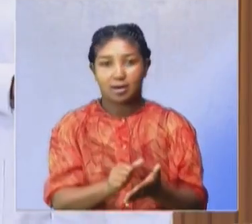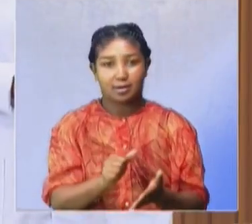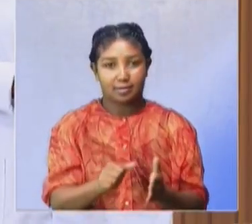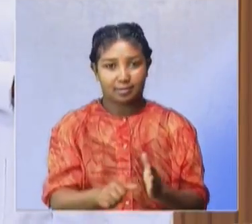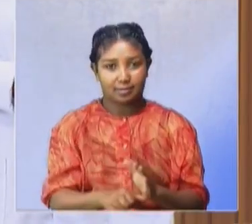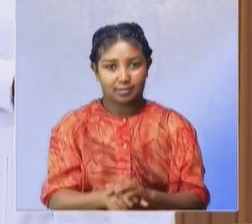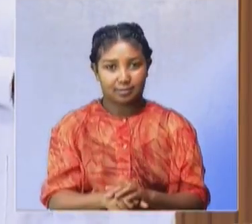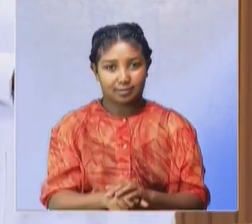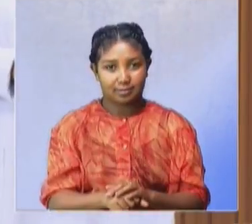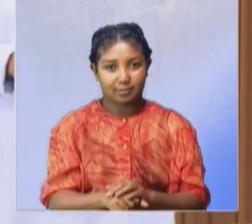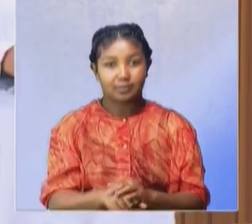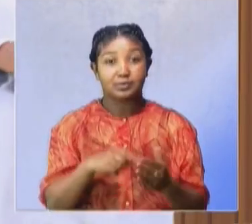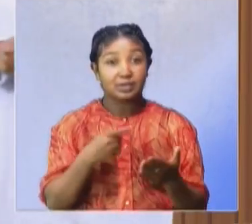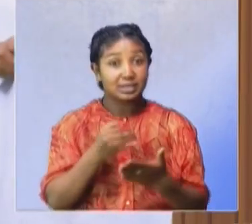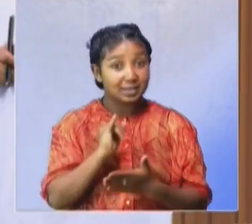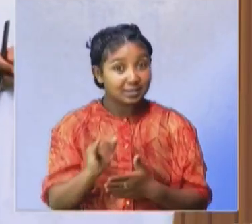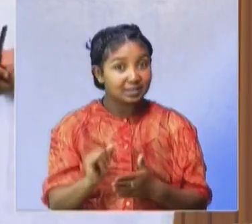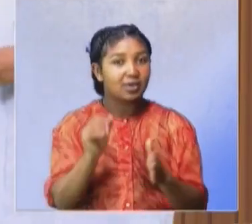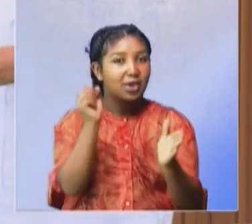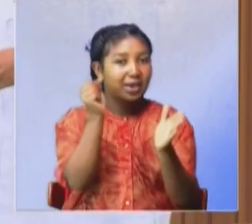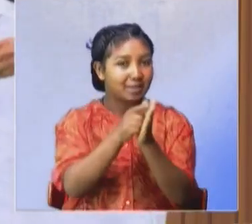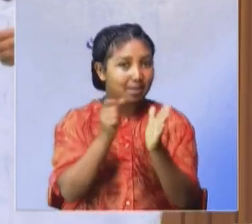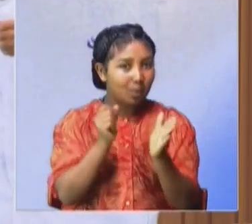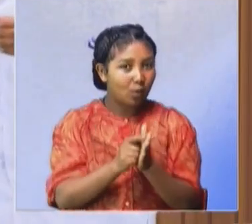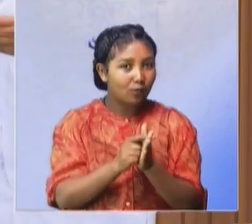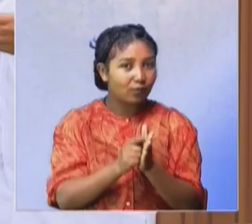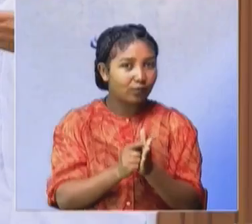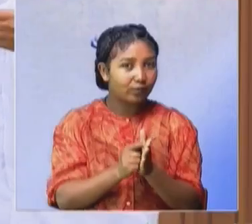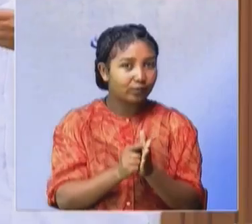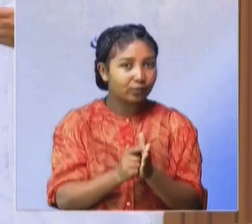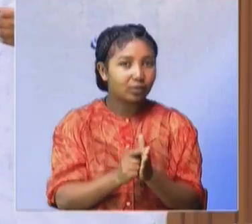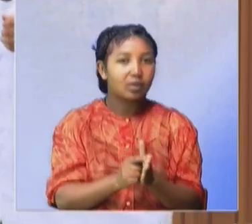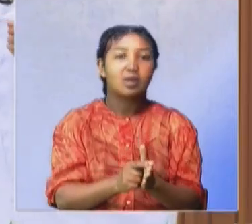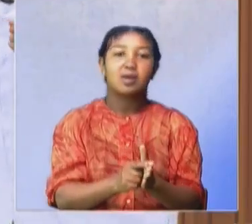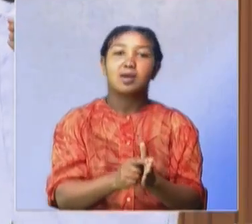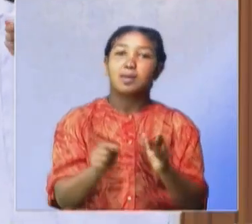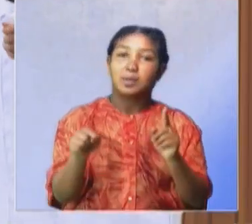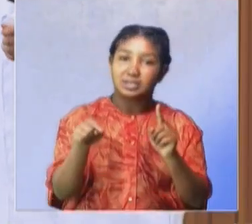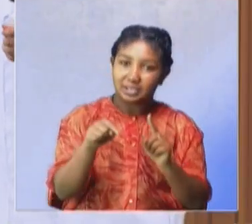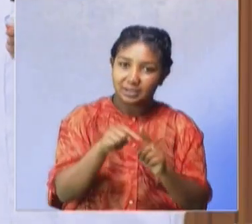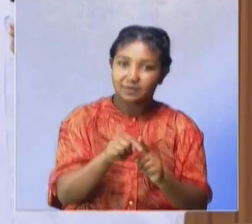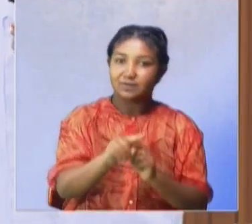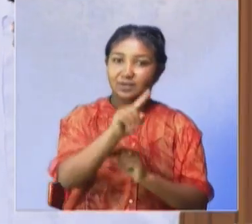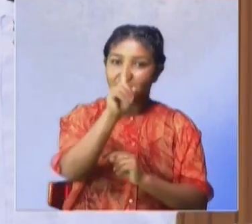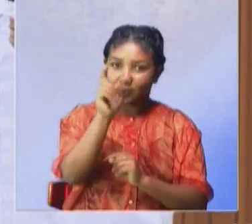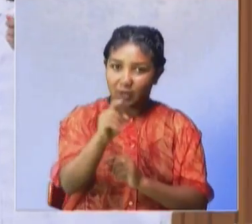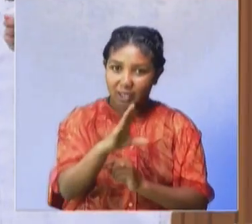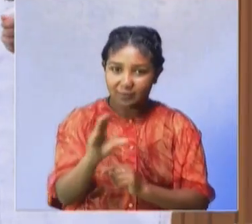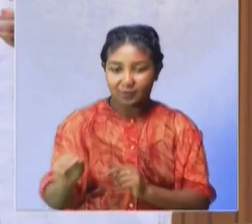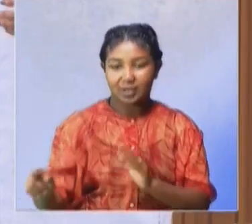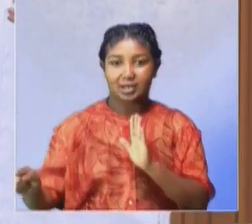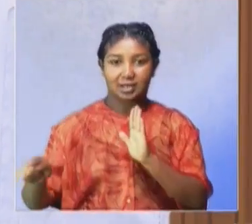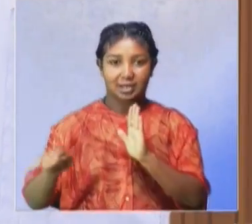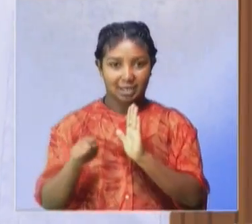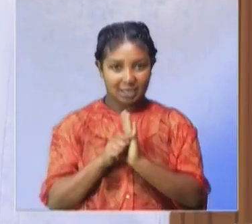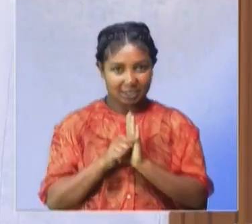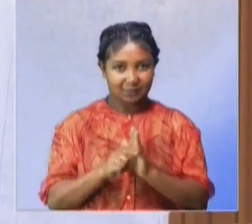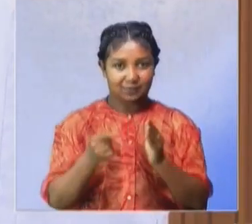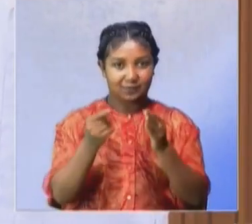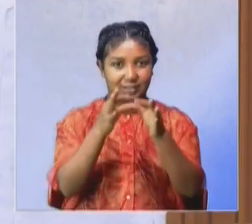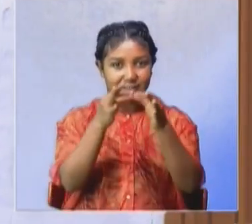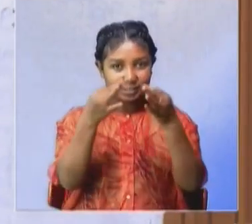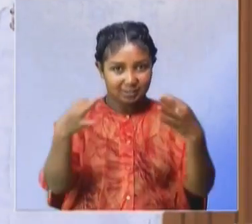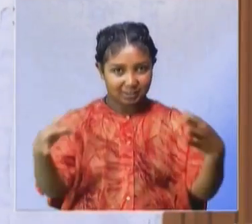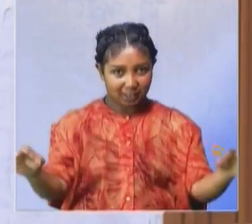letter. This is the example of affirmative, interrogative, and the next